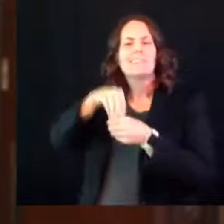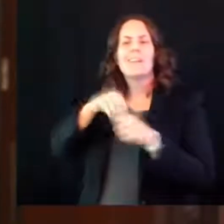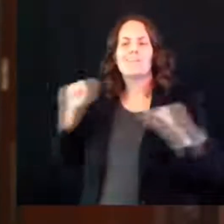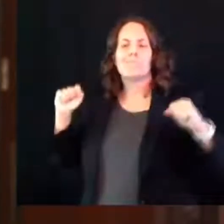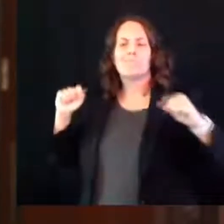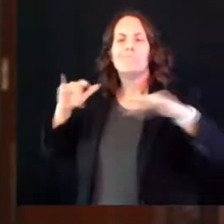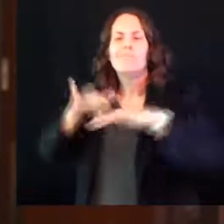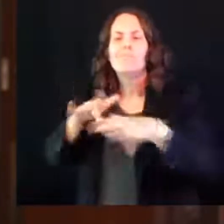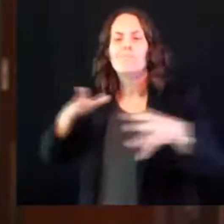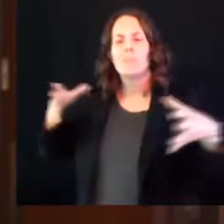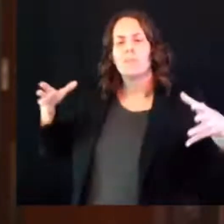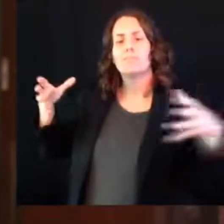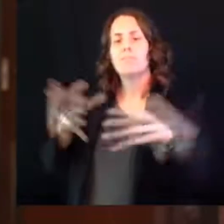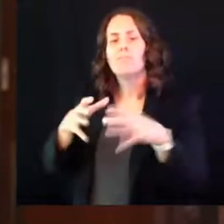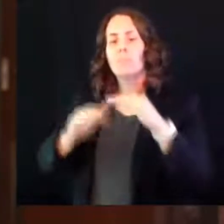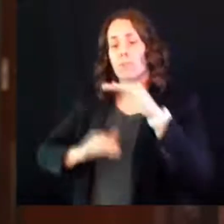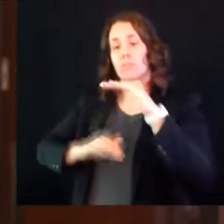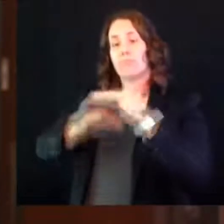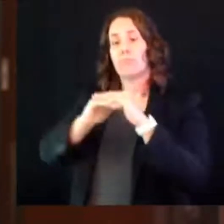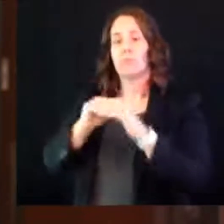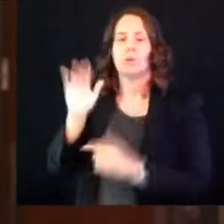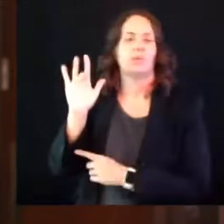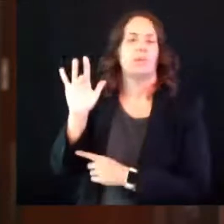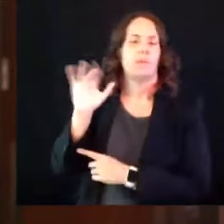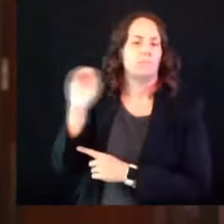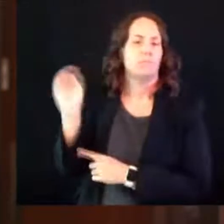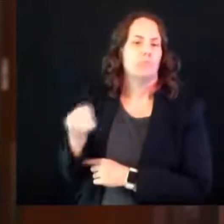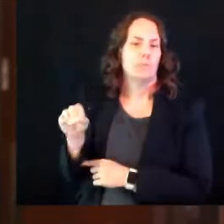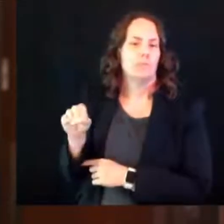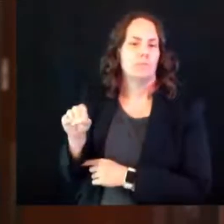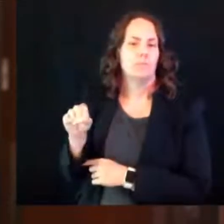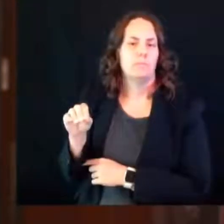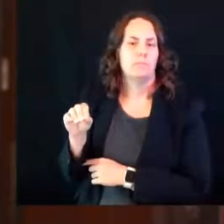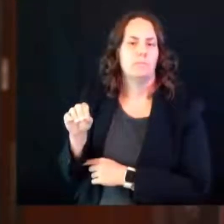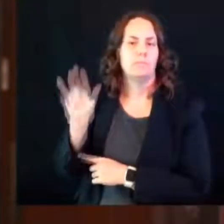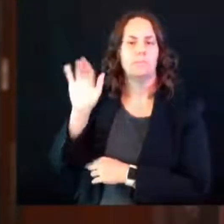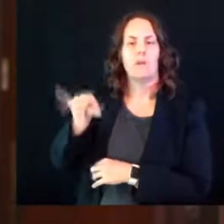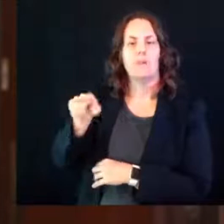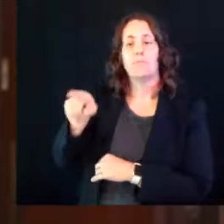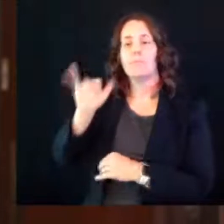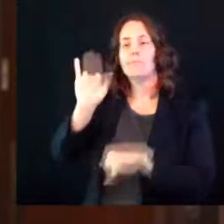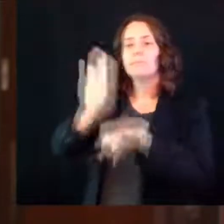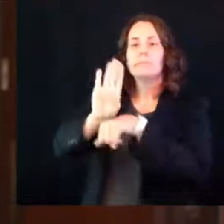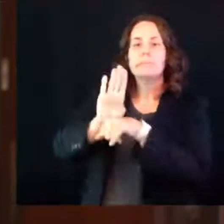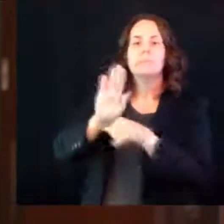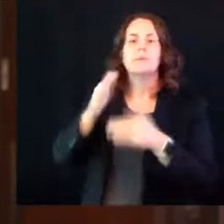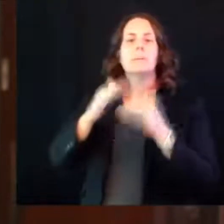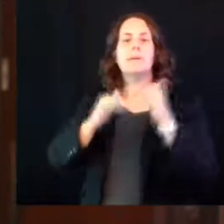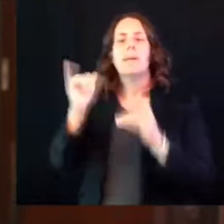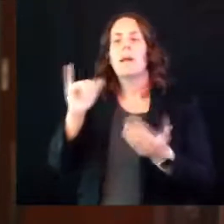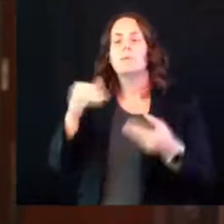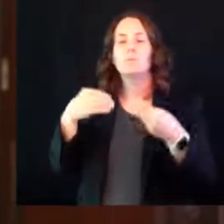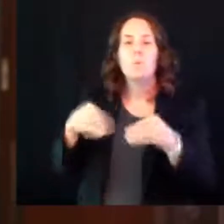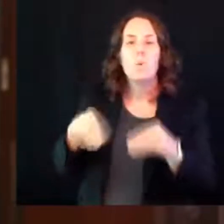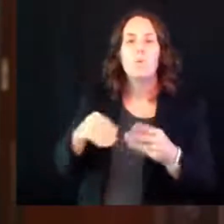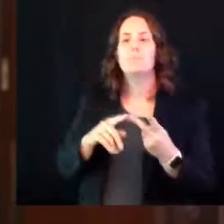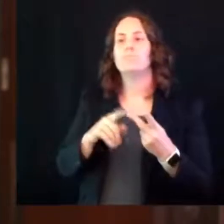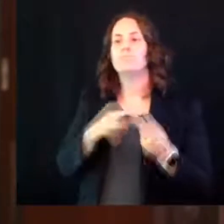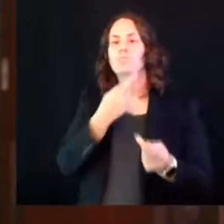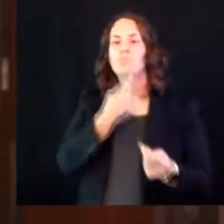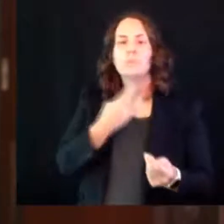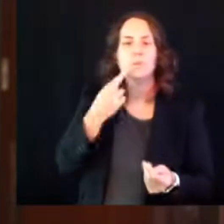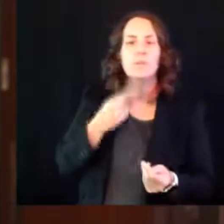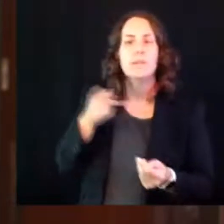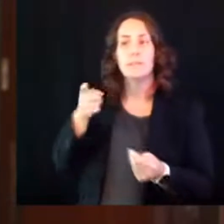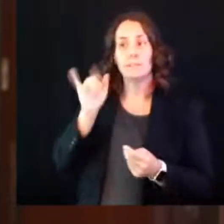building. Trust me, folks, I know we are all tired. We are all frustrated, and we just want to get back to our